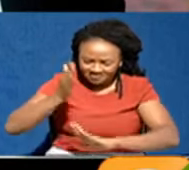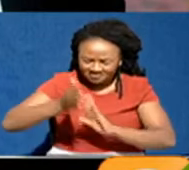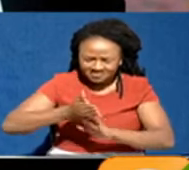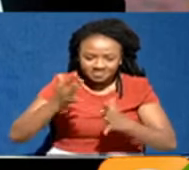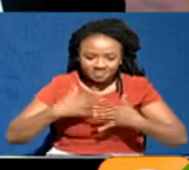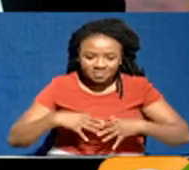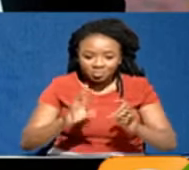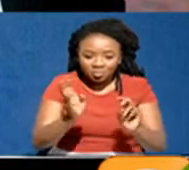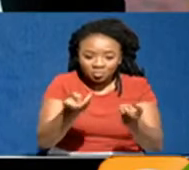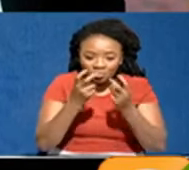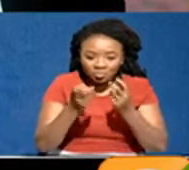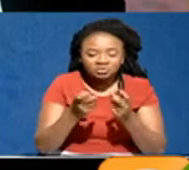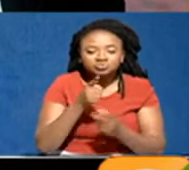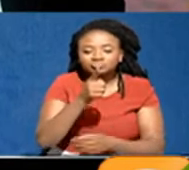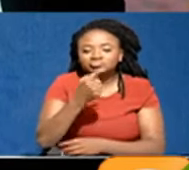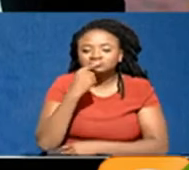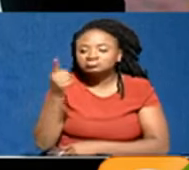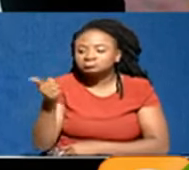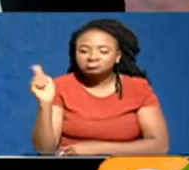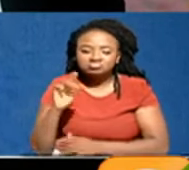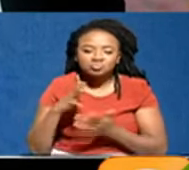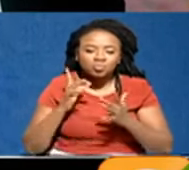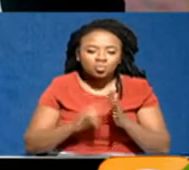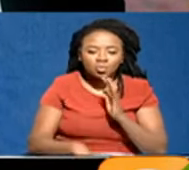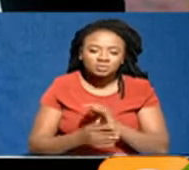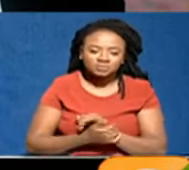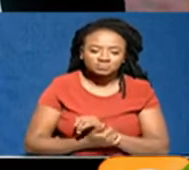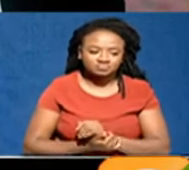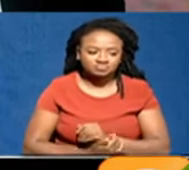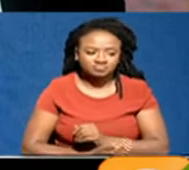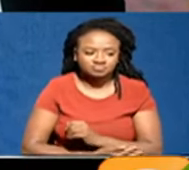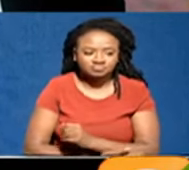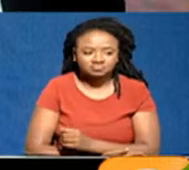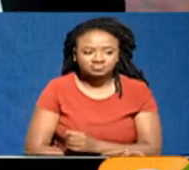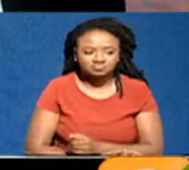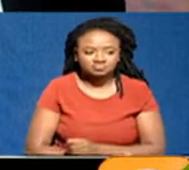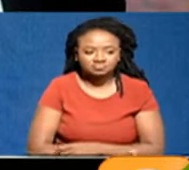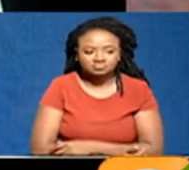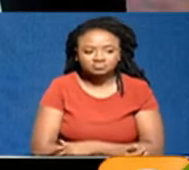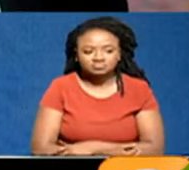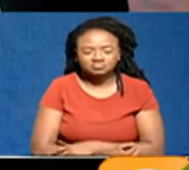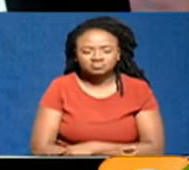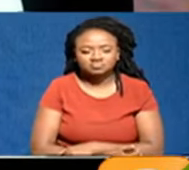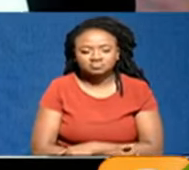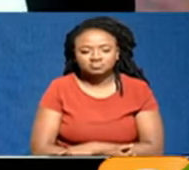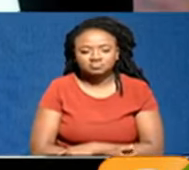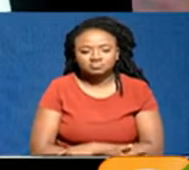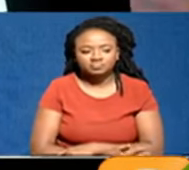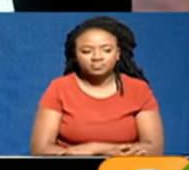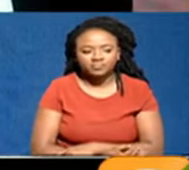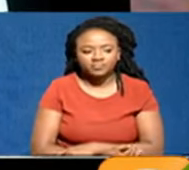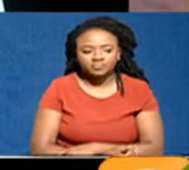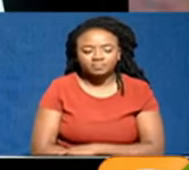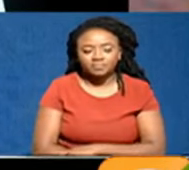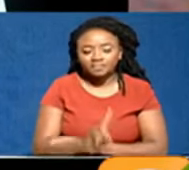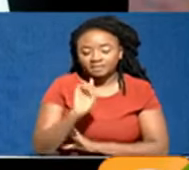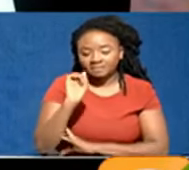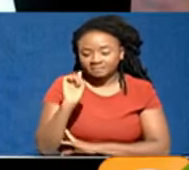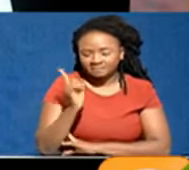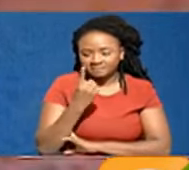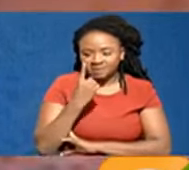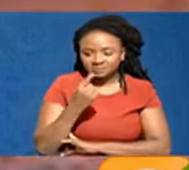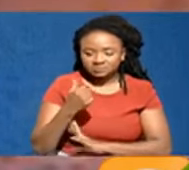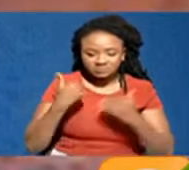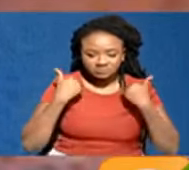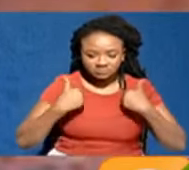watching, what would you say as their takeaway when it comes to road safety? First and foremost, I'll keep